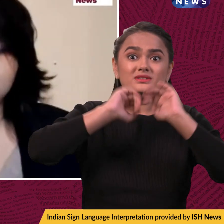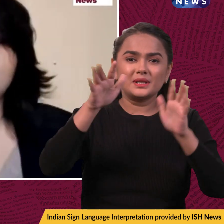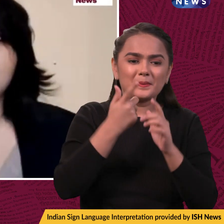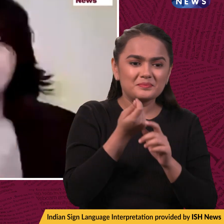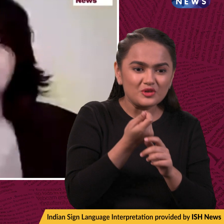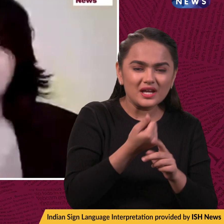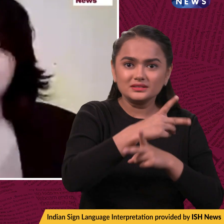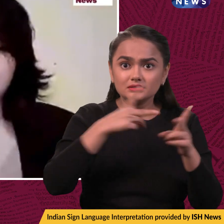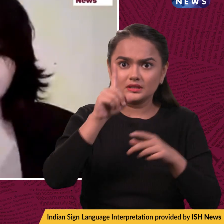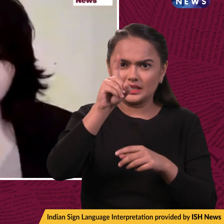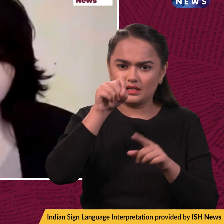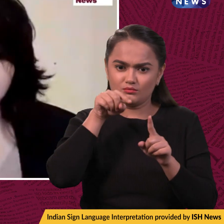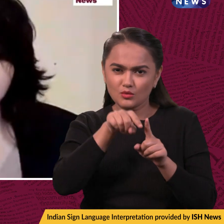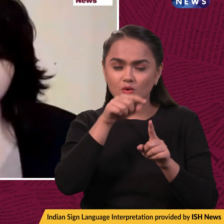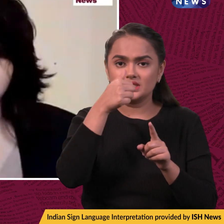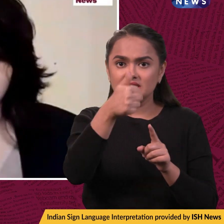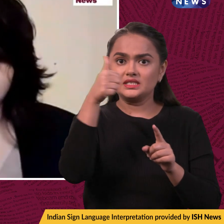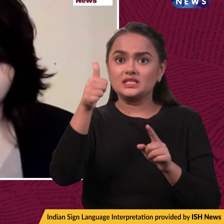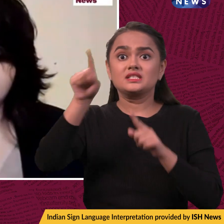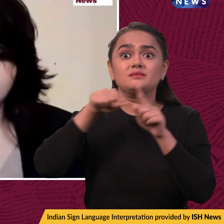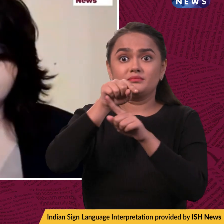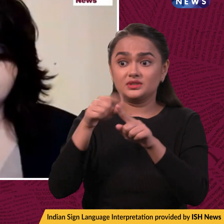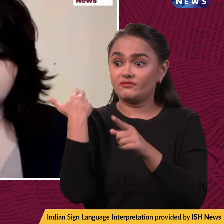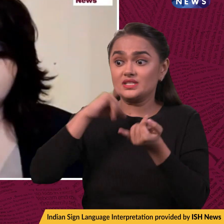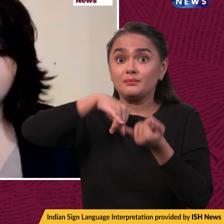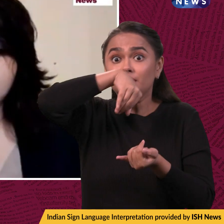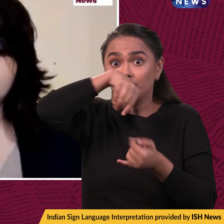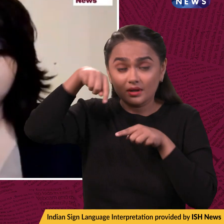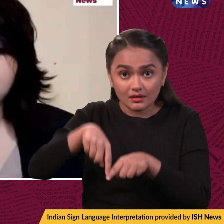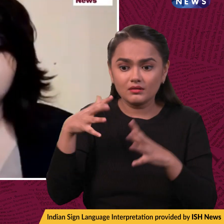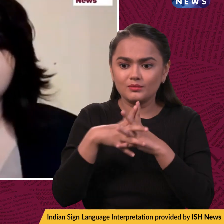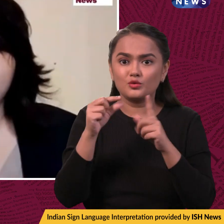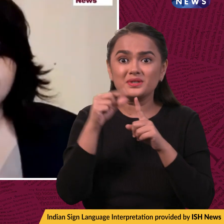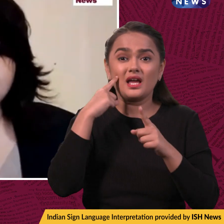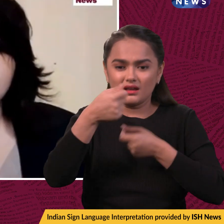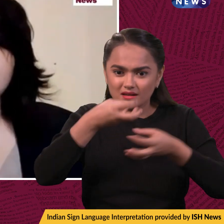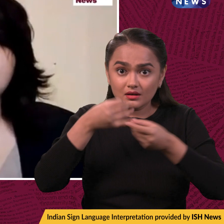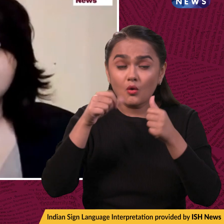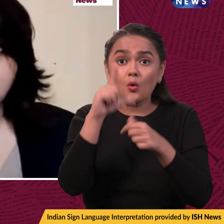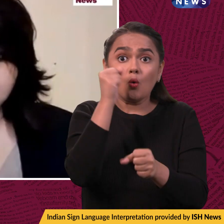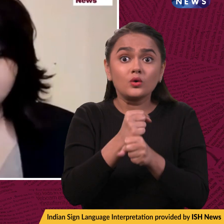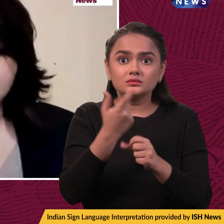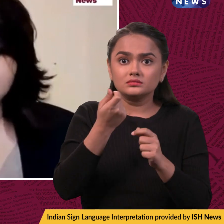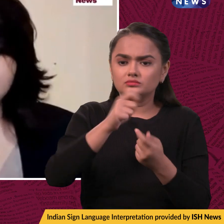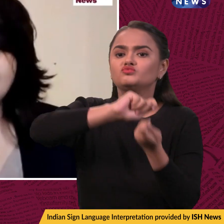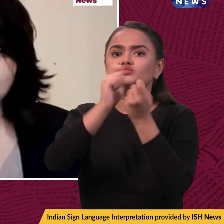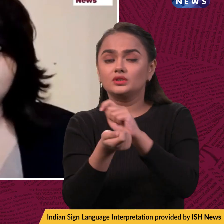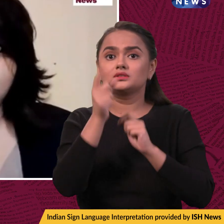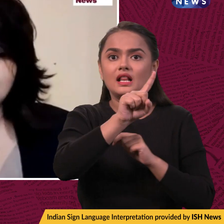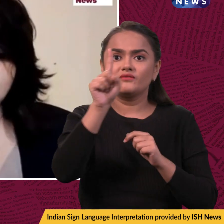index grew by 10.66% during the month of September, while the WPI for August was revised